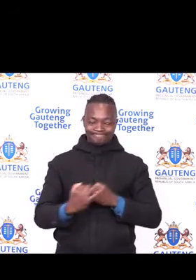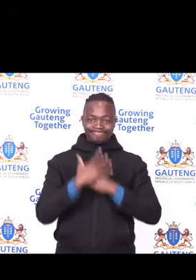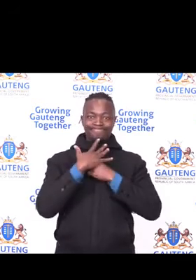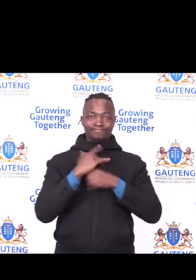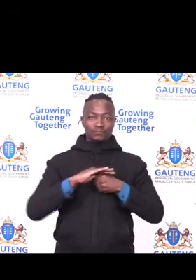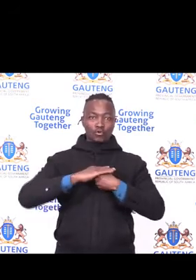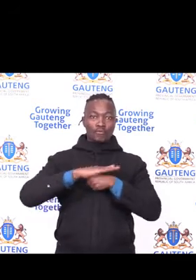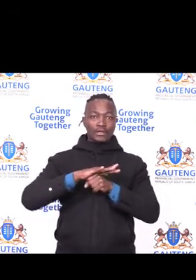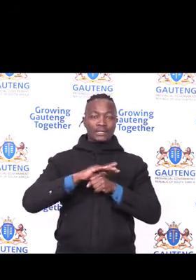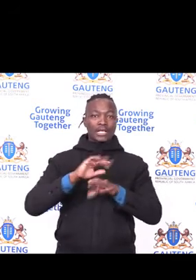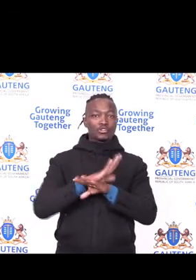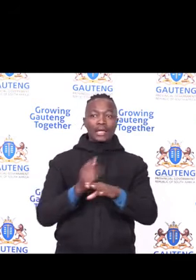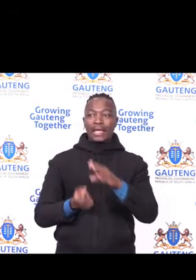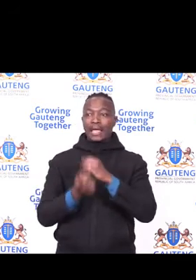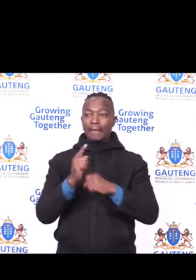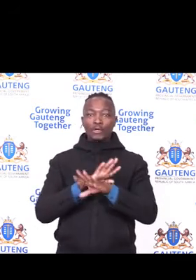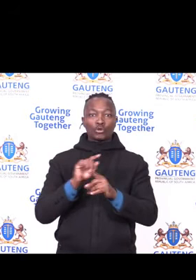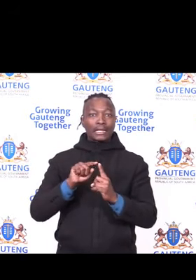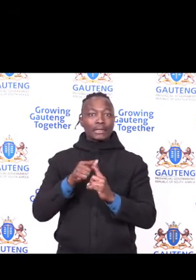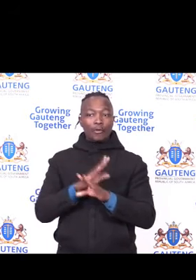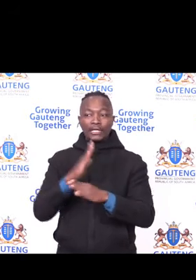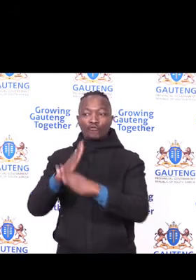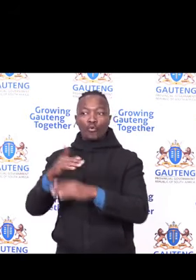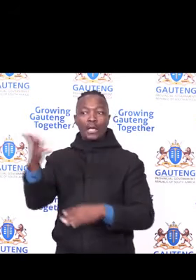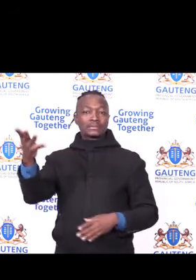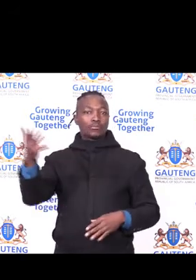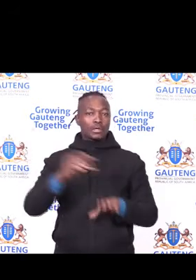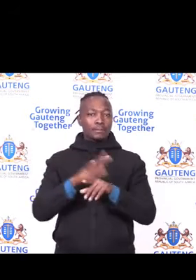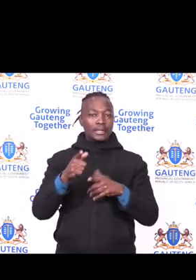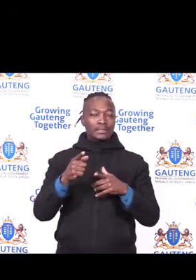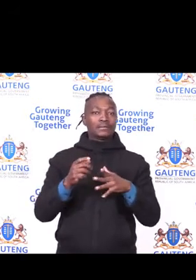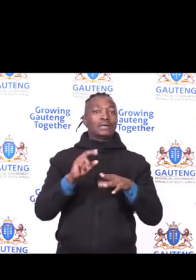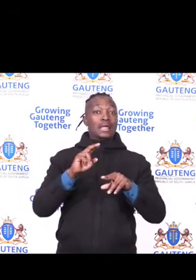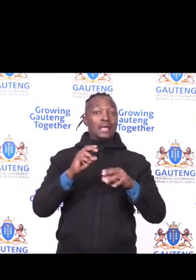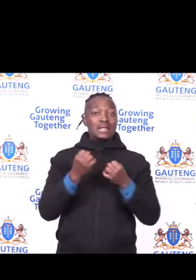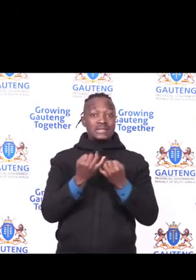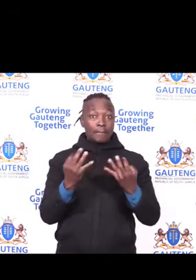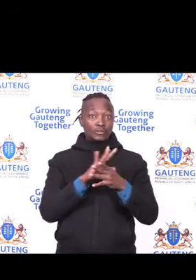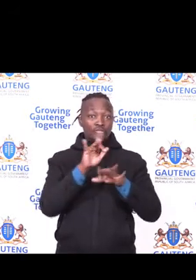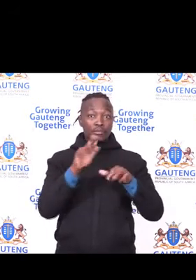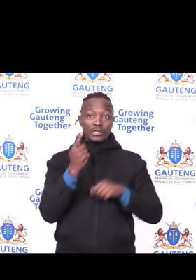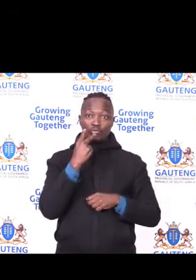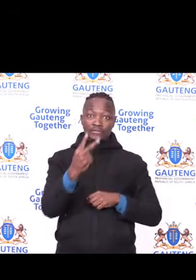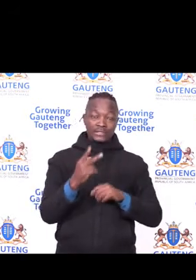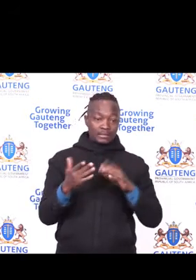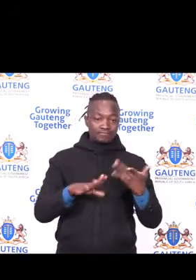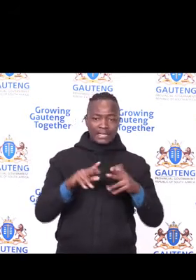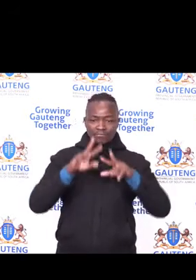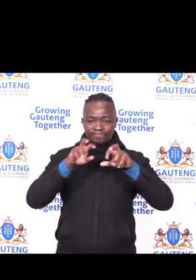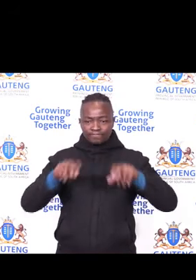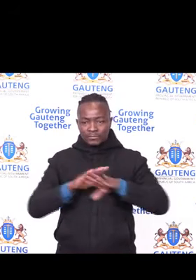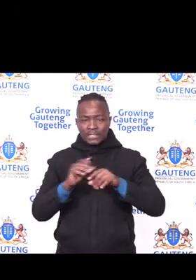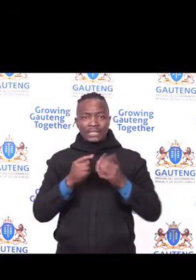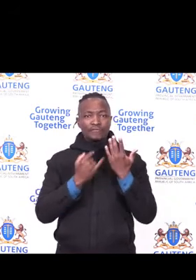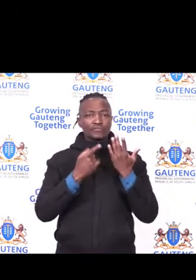happen not actually at the point of work where people work. The numbers that we've seen in some of the surveys have indicated